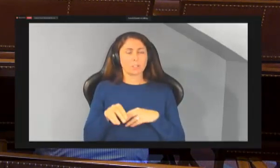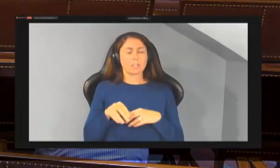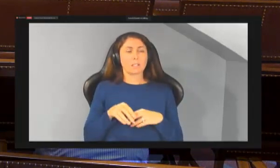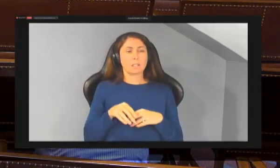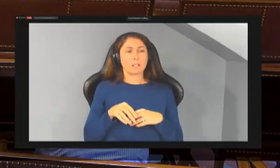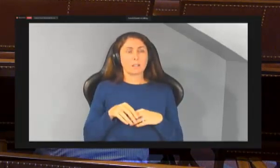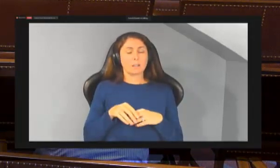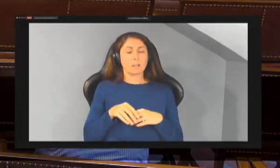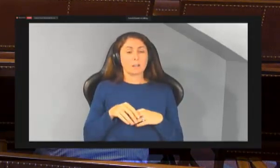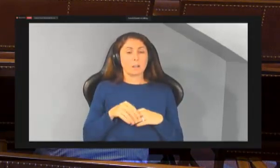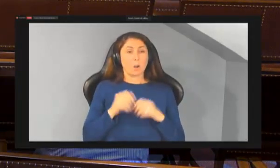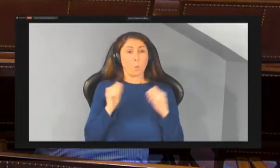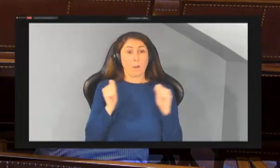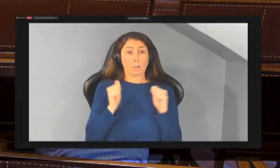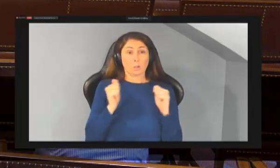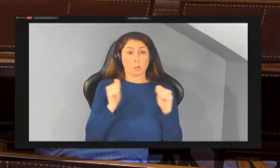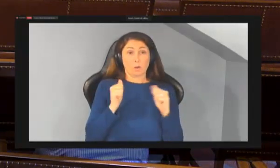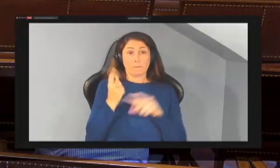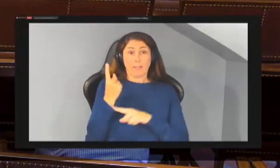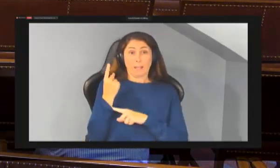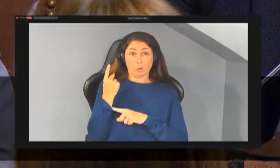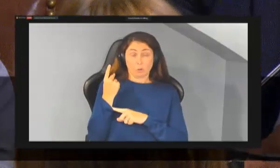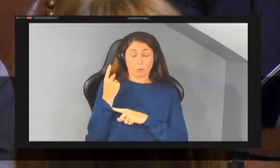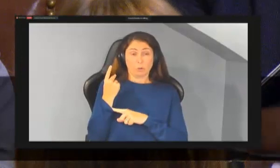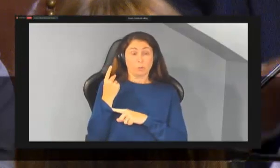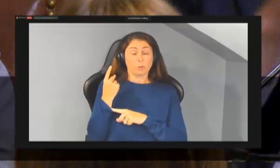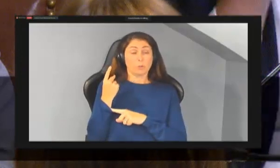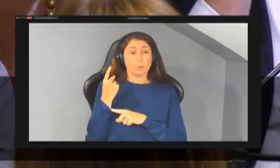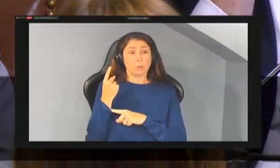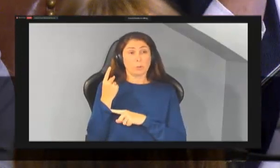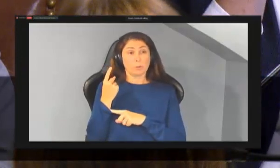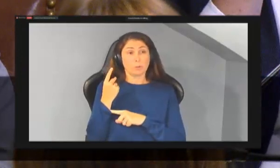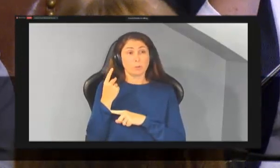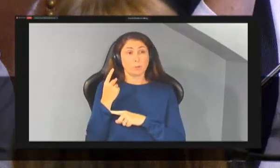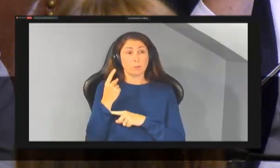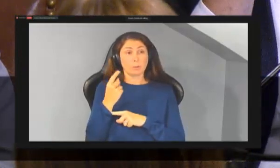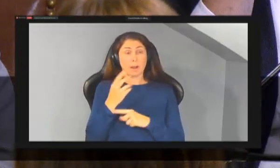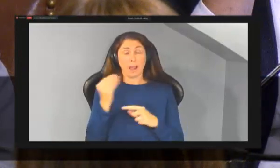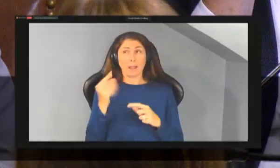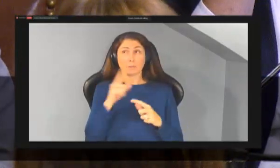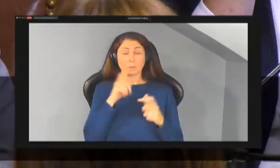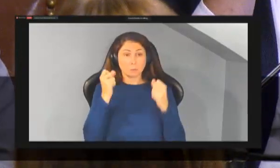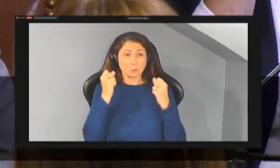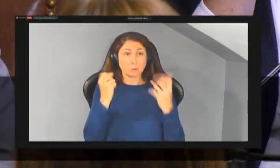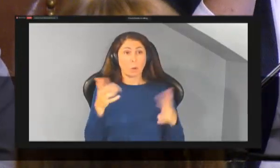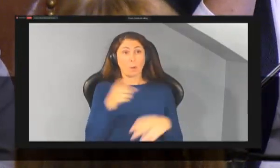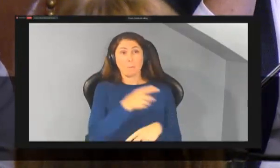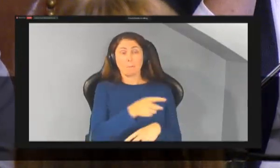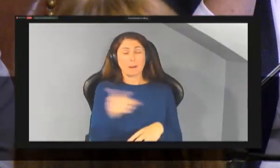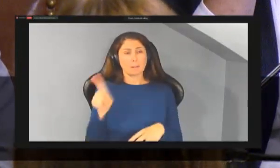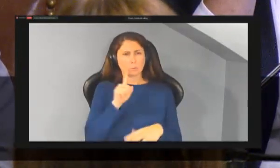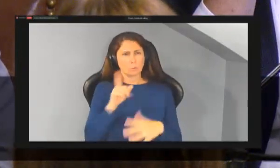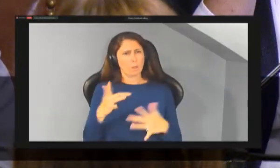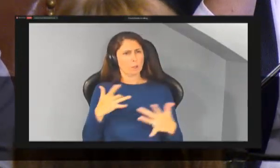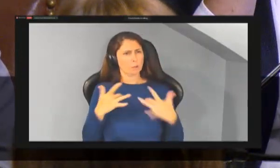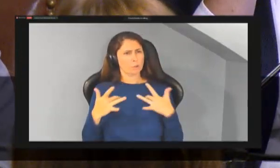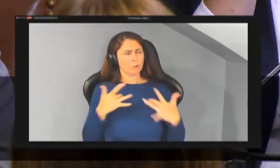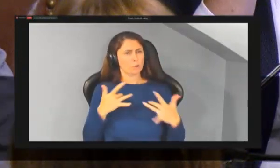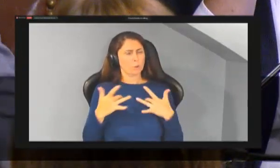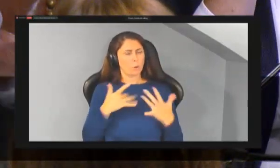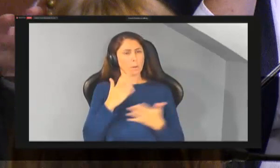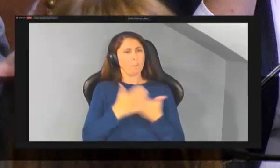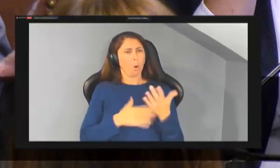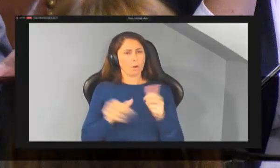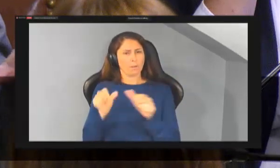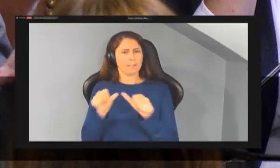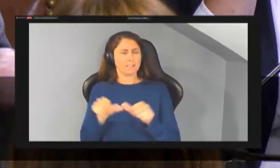winter of last year, and you know, at the urging of so many constituents who are extremely concerned, you know, some part of the district I represent